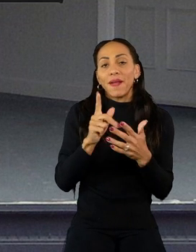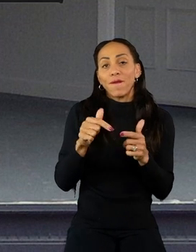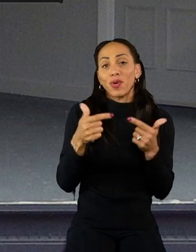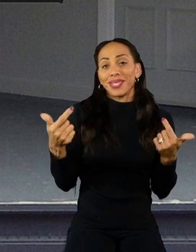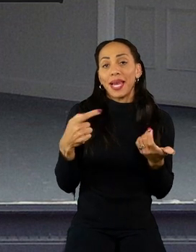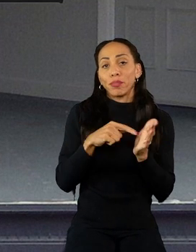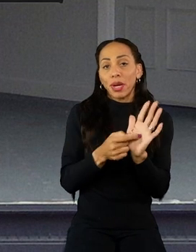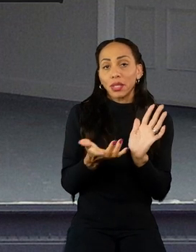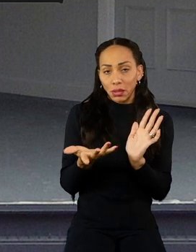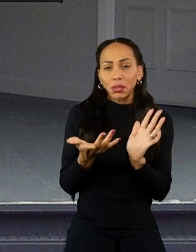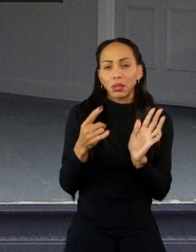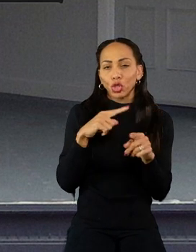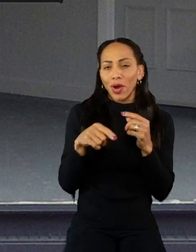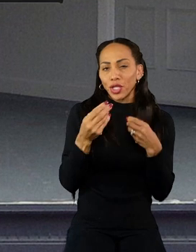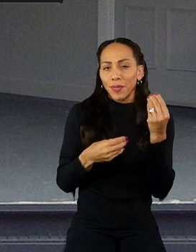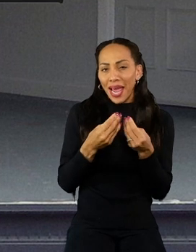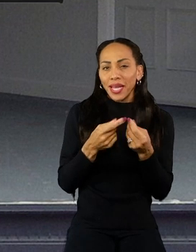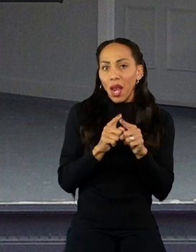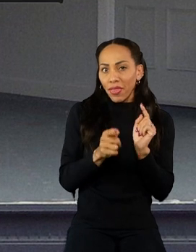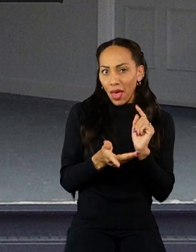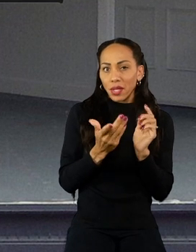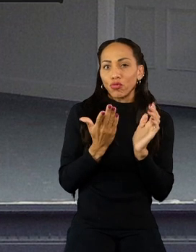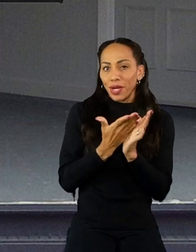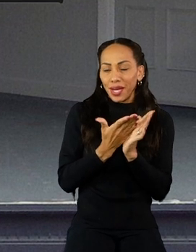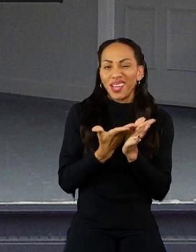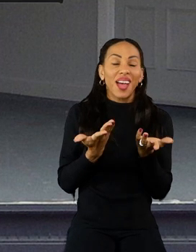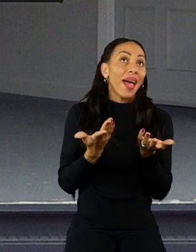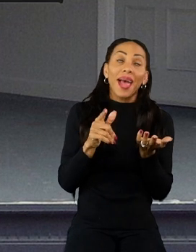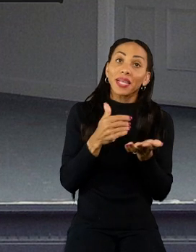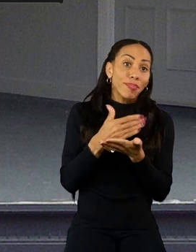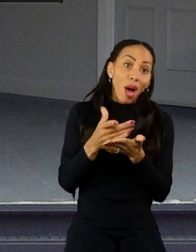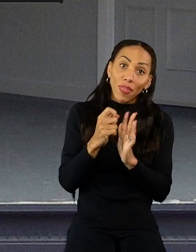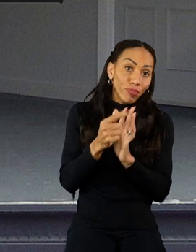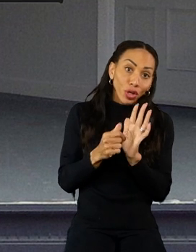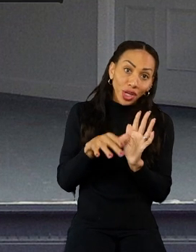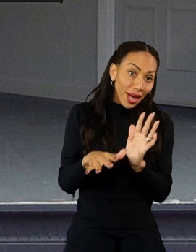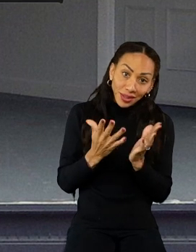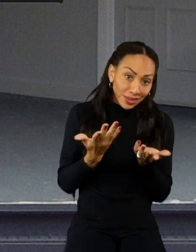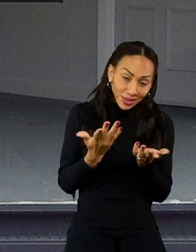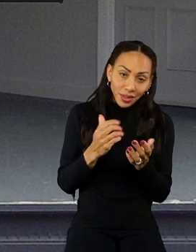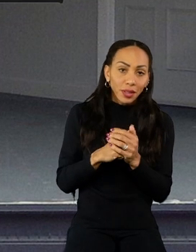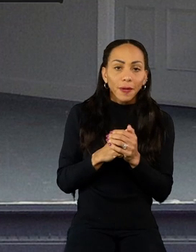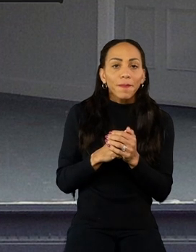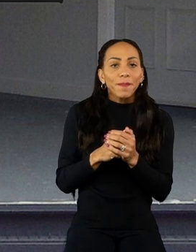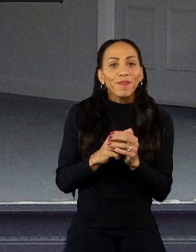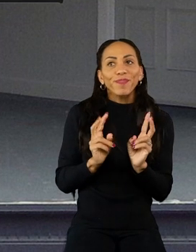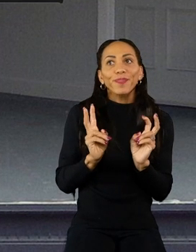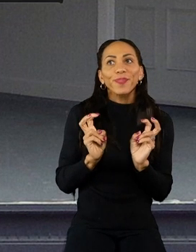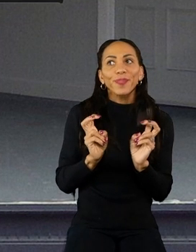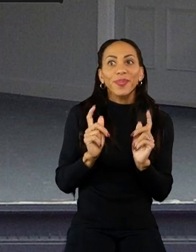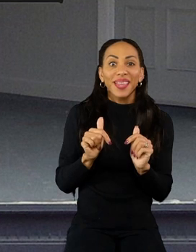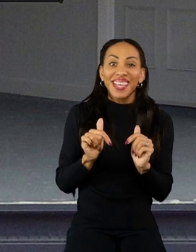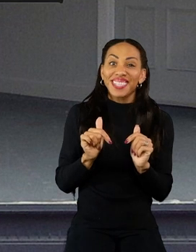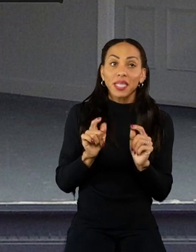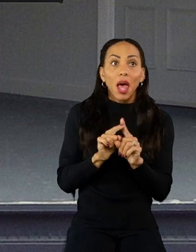theatre and video design for telepresence. Yeah. And to try and explain it like that, really, it's all part of the project. Really,